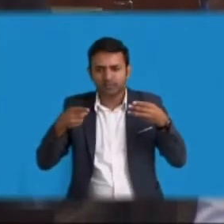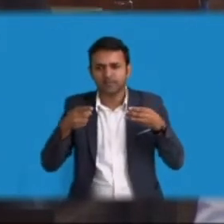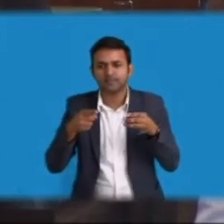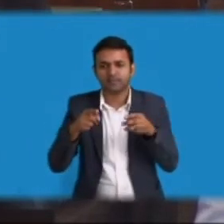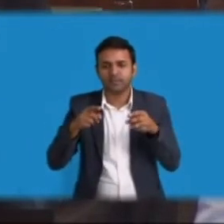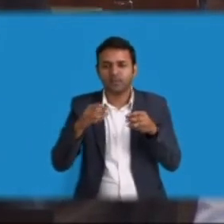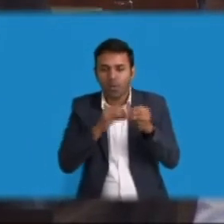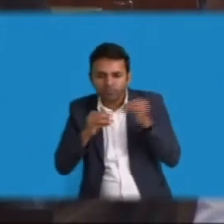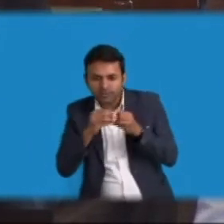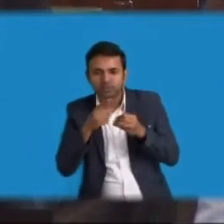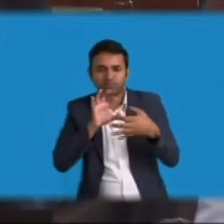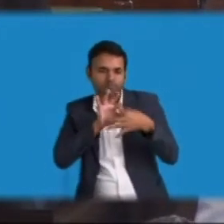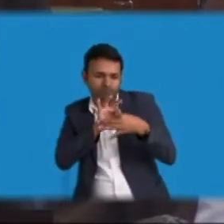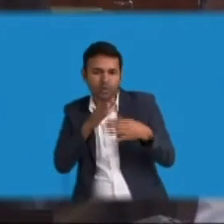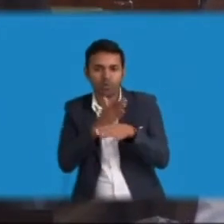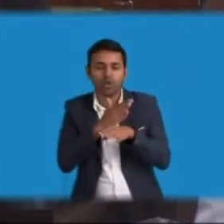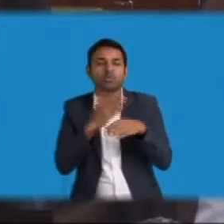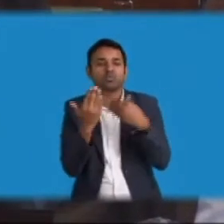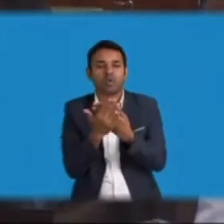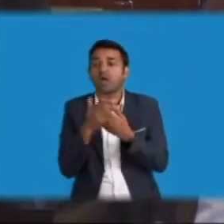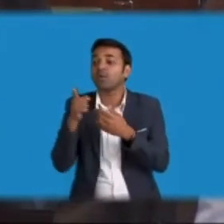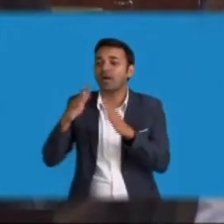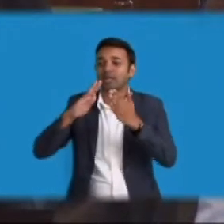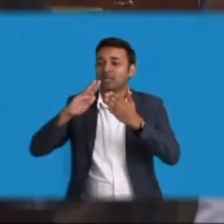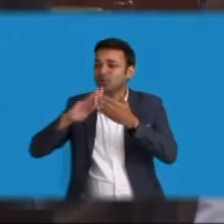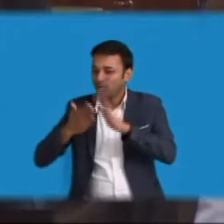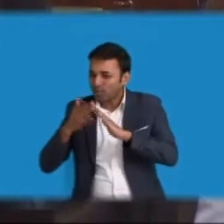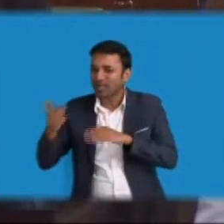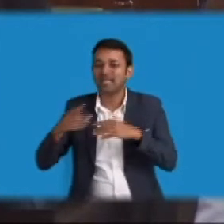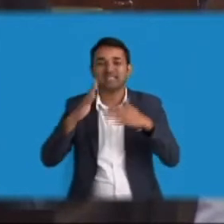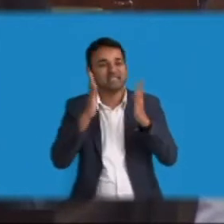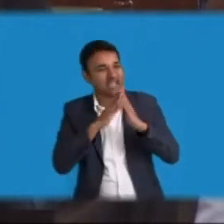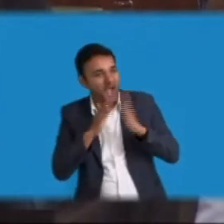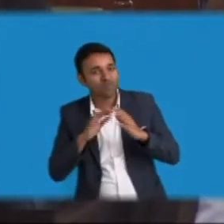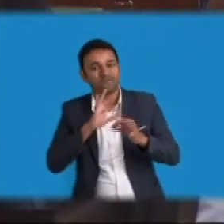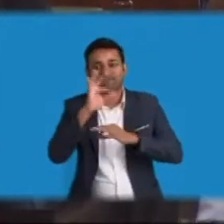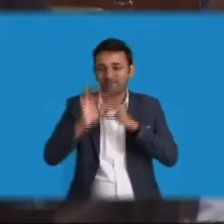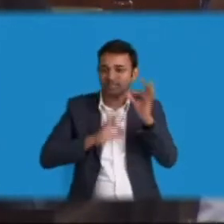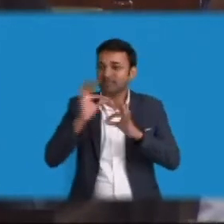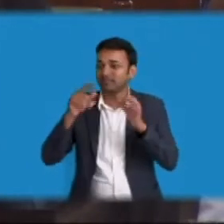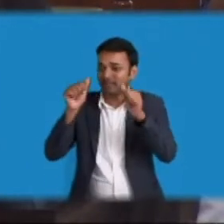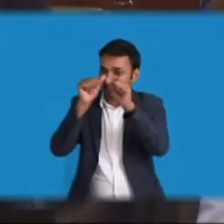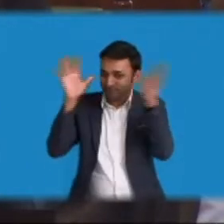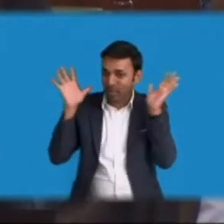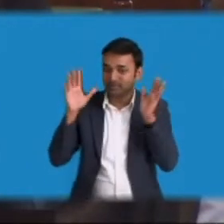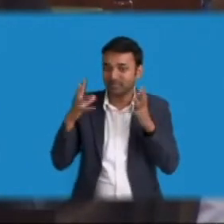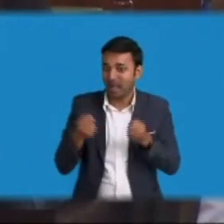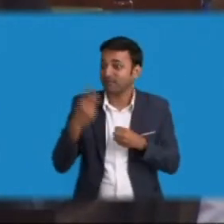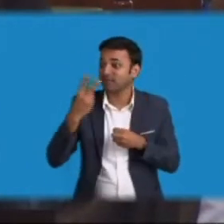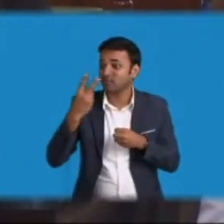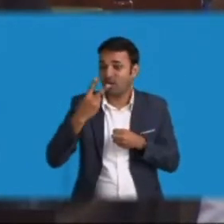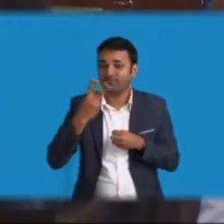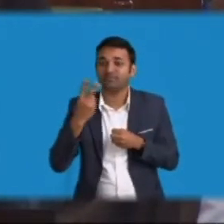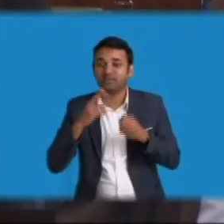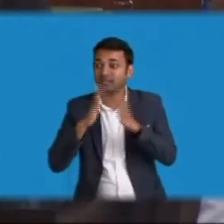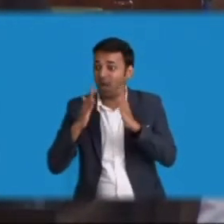councils, township festivals are becoming popular, and we now have 12 township carnivals in Fiji, whose winners compete in the Miss